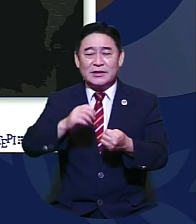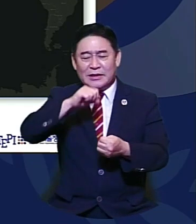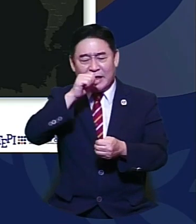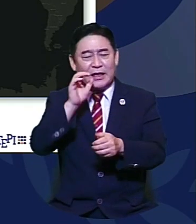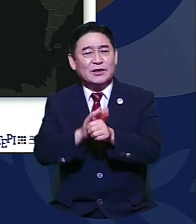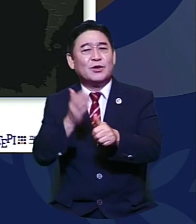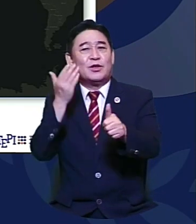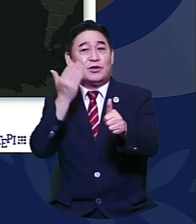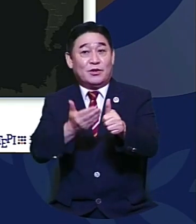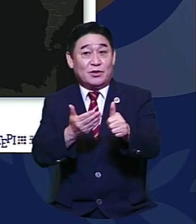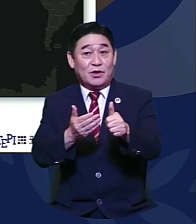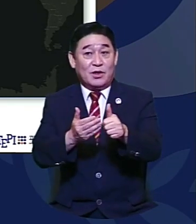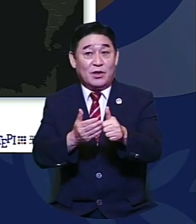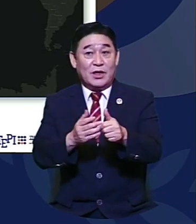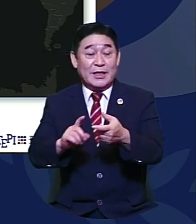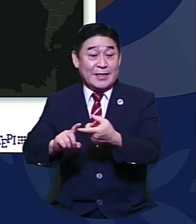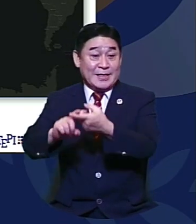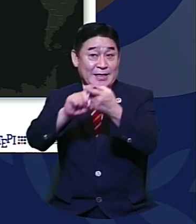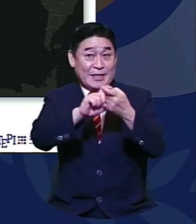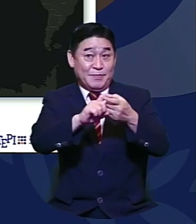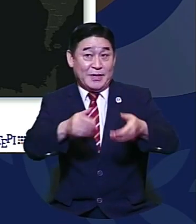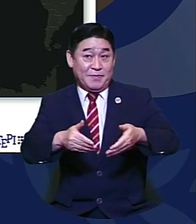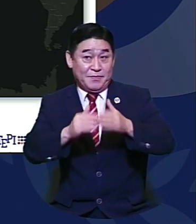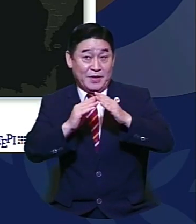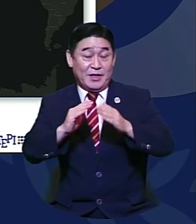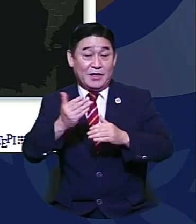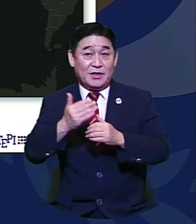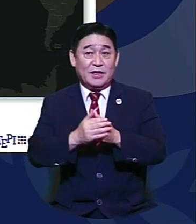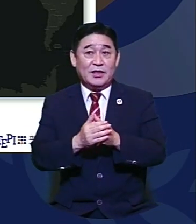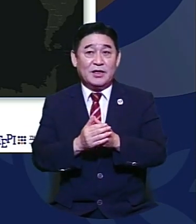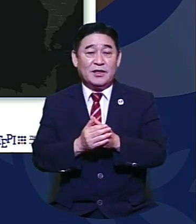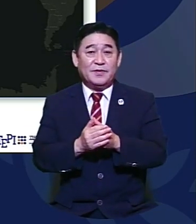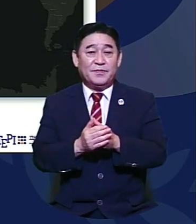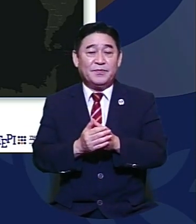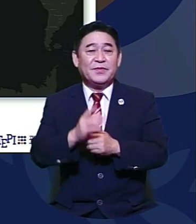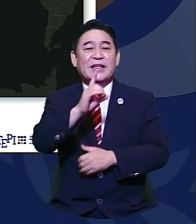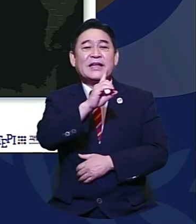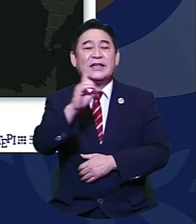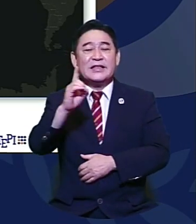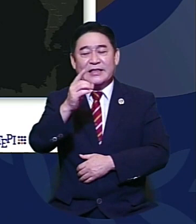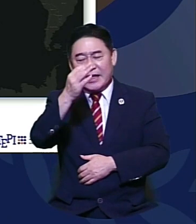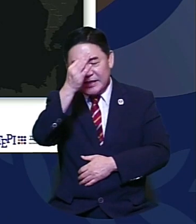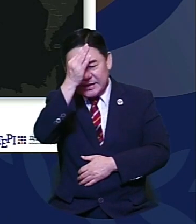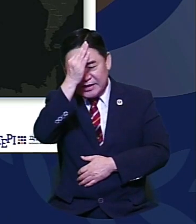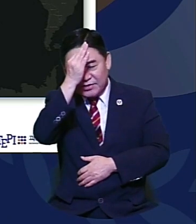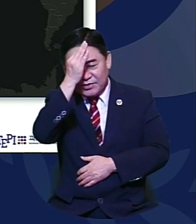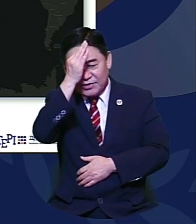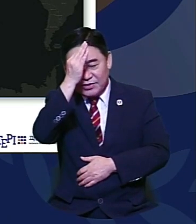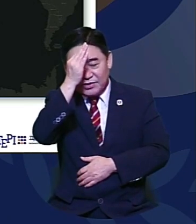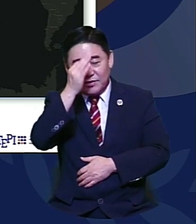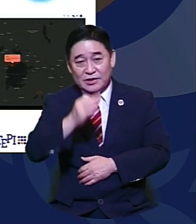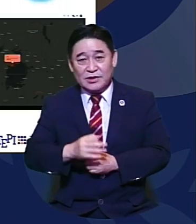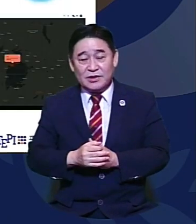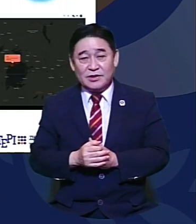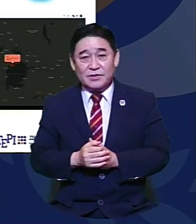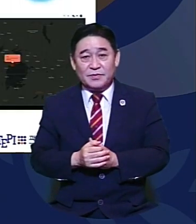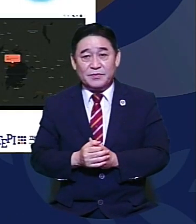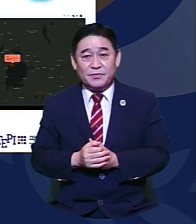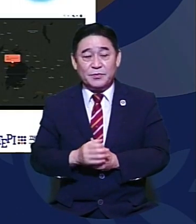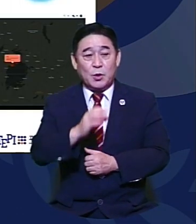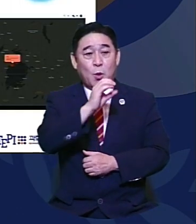this region. It means that the digital technology was utilized in the stage of the planning the ODA